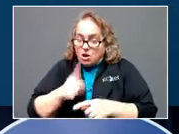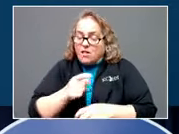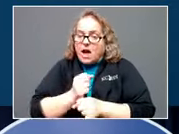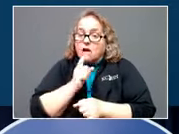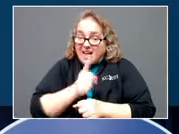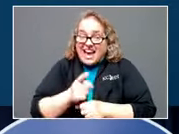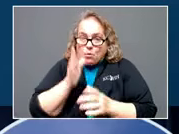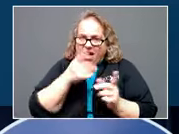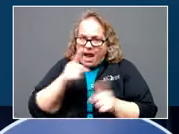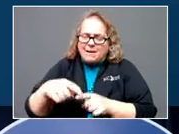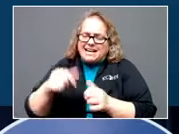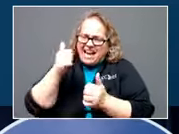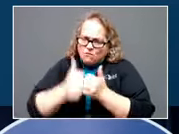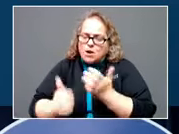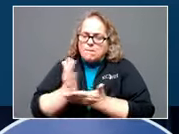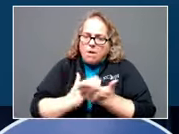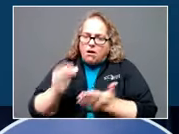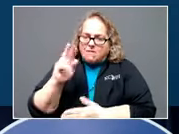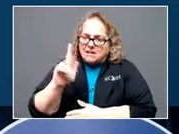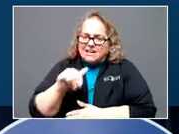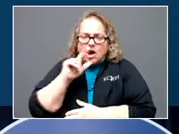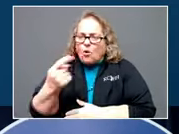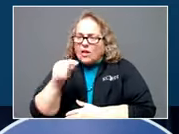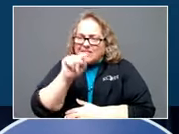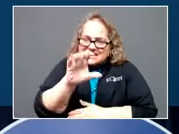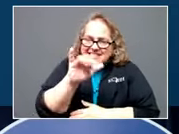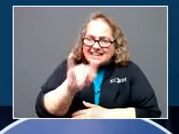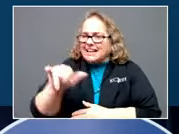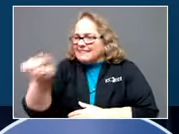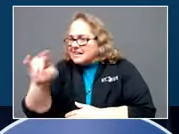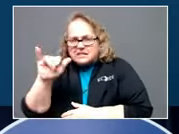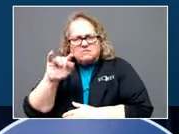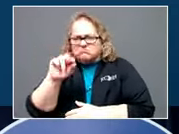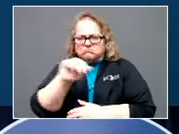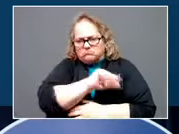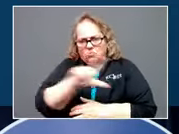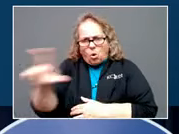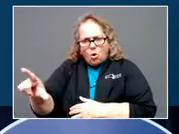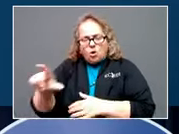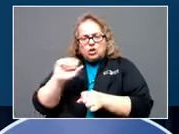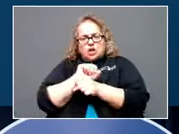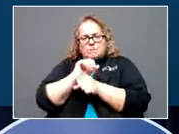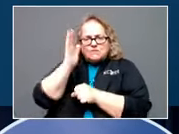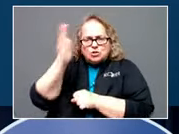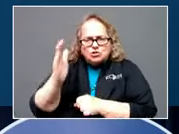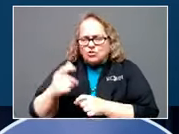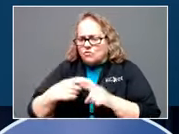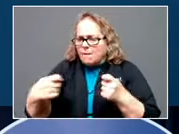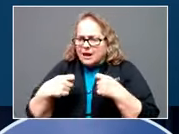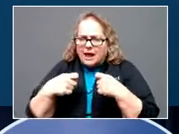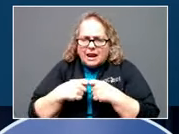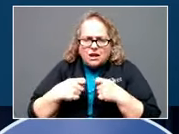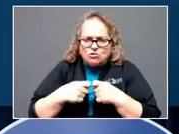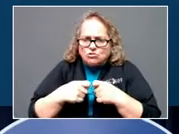Commonwealth, not just in a couple cities. And these are jobs of the future. And everything from electric